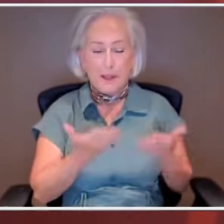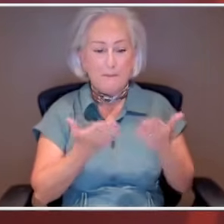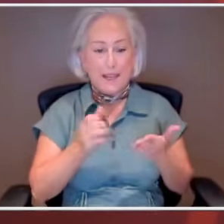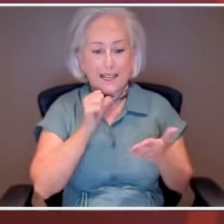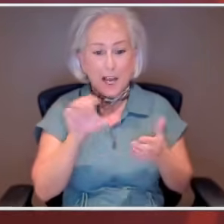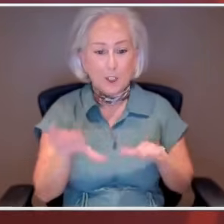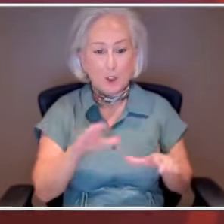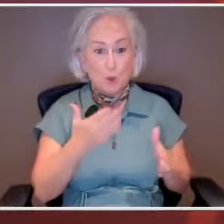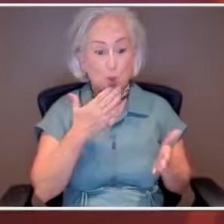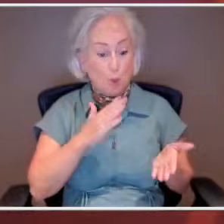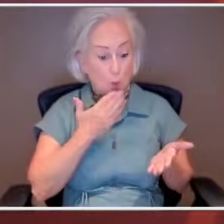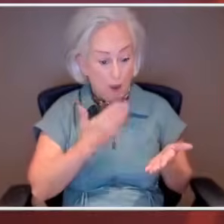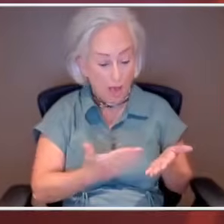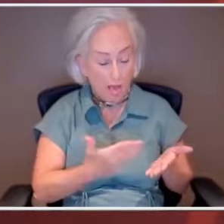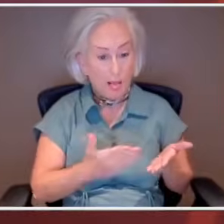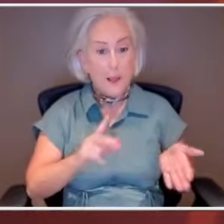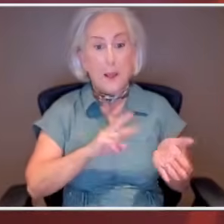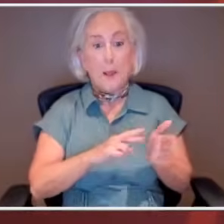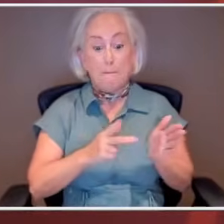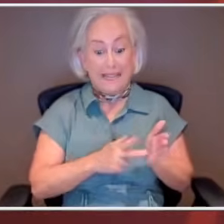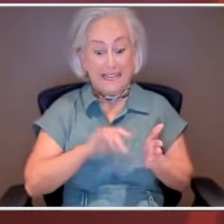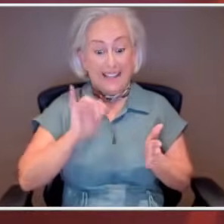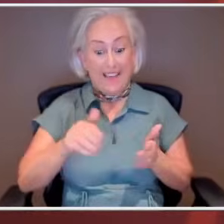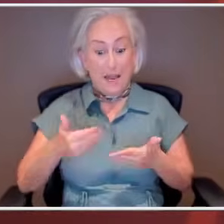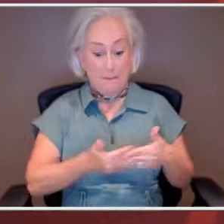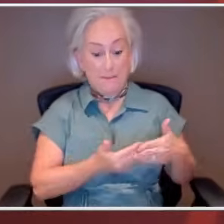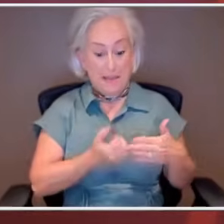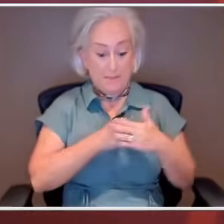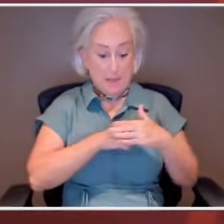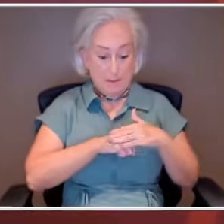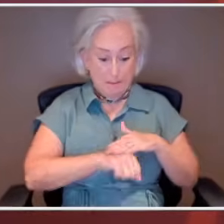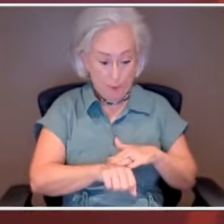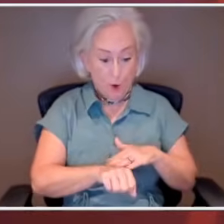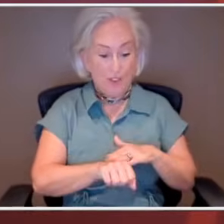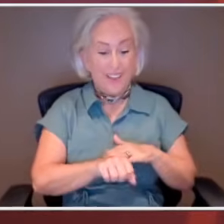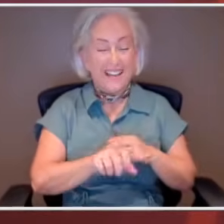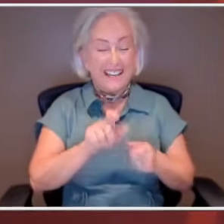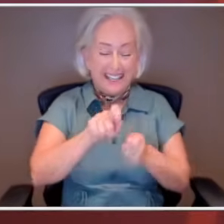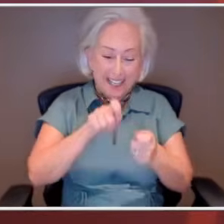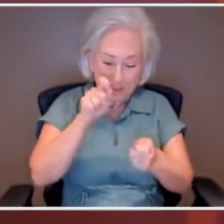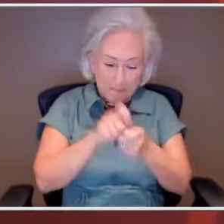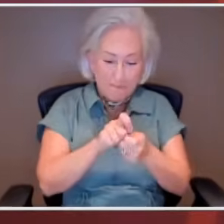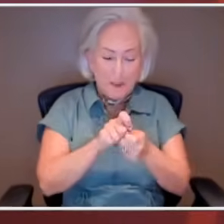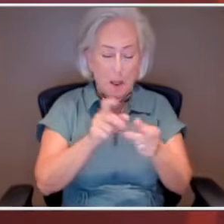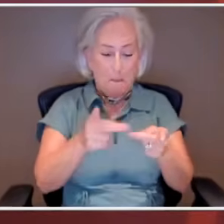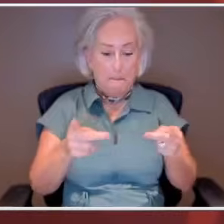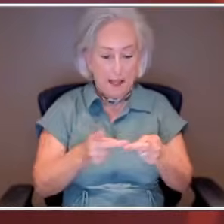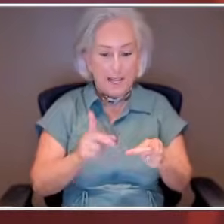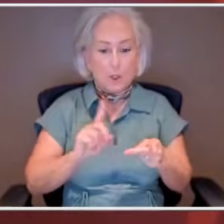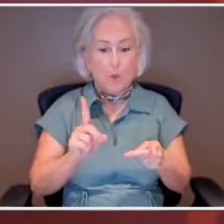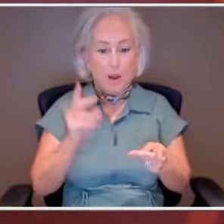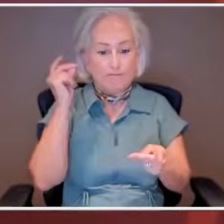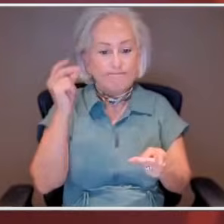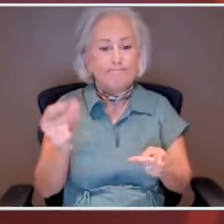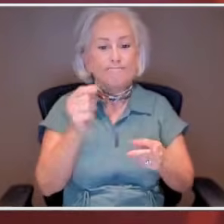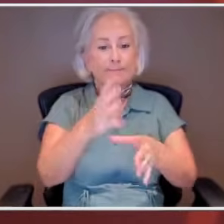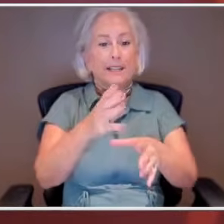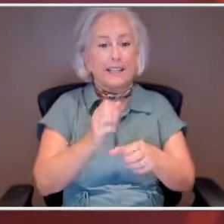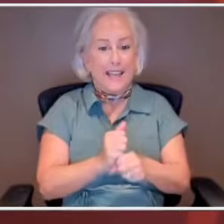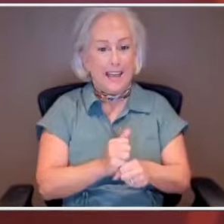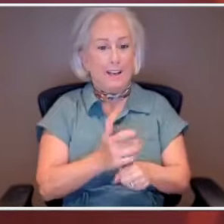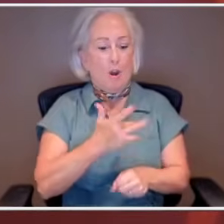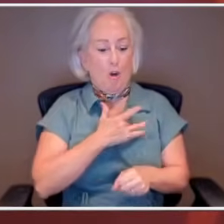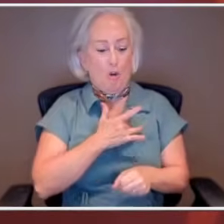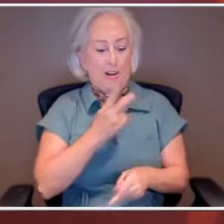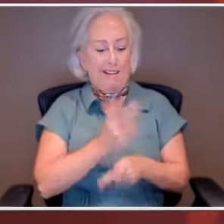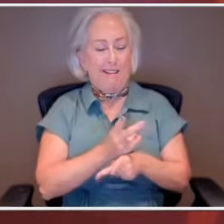born in a place where they can immediately get the care that they need. So the short answer is yes, we've got Yes, lots of techniques in which place is now to wonderful. catch